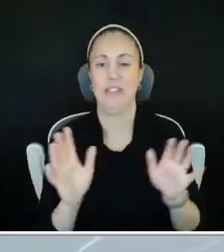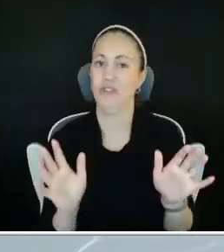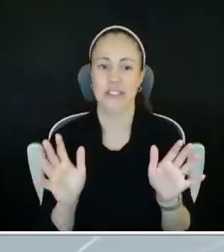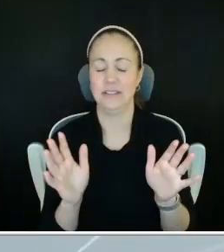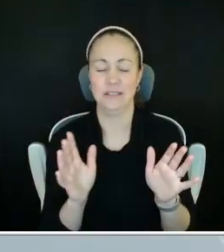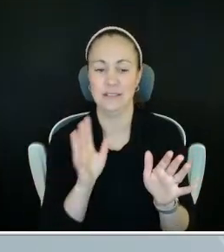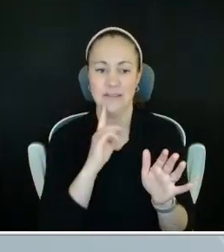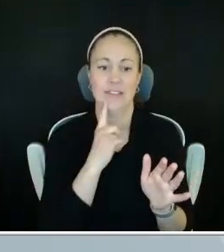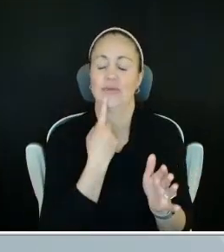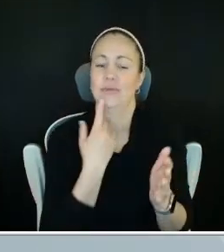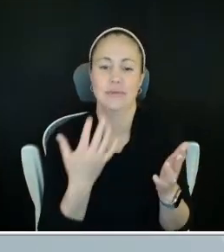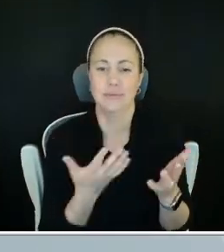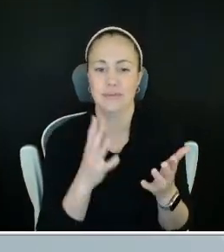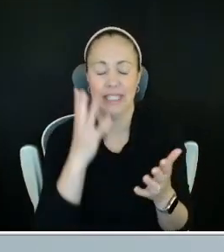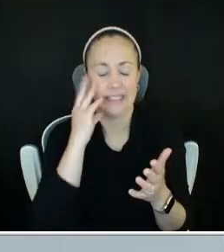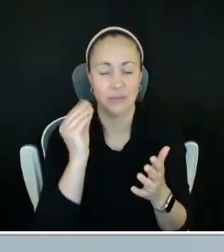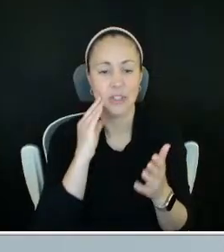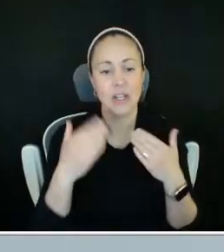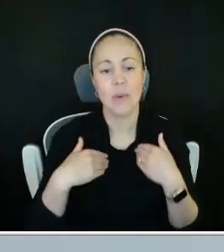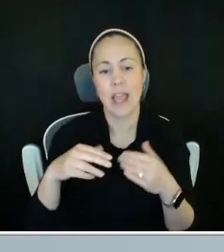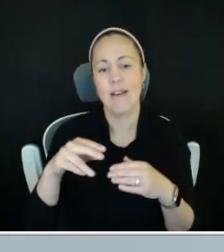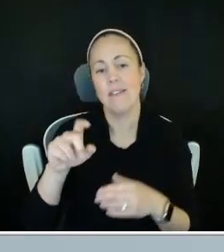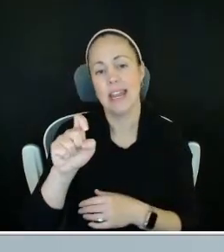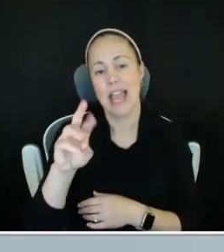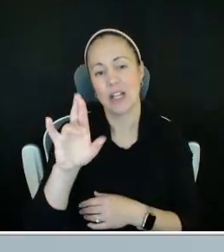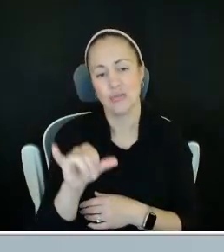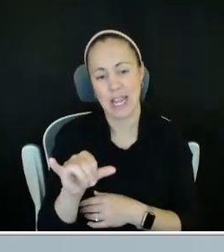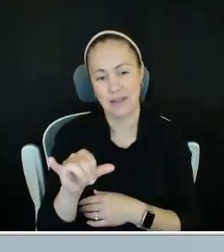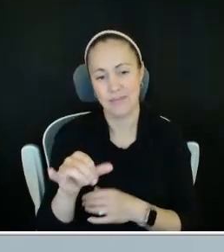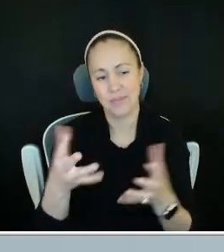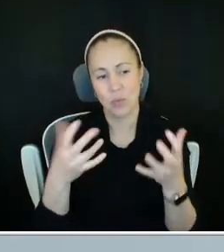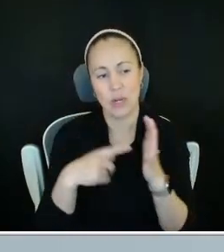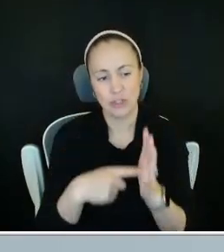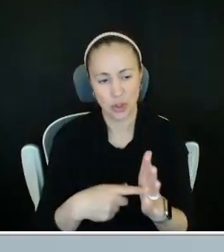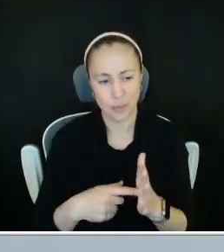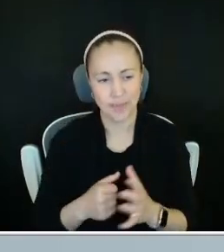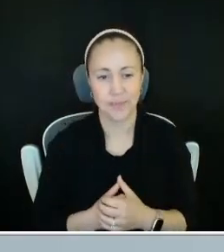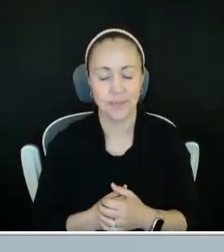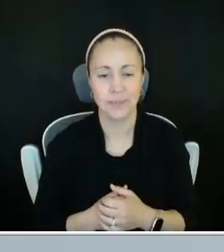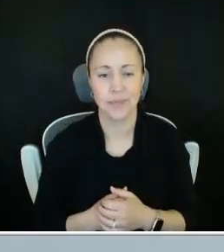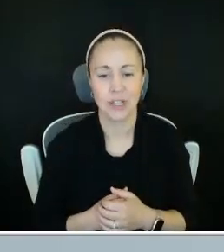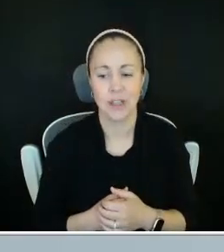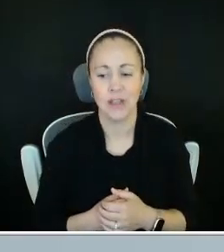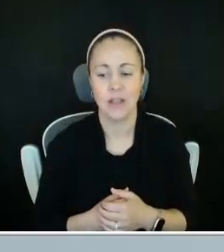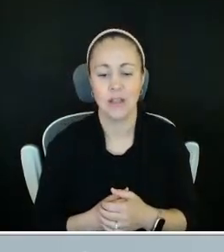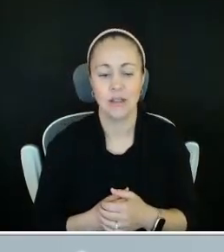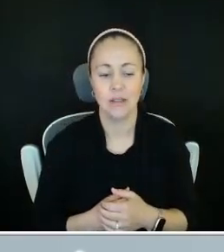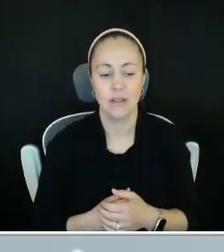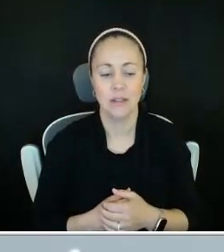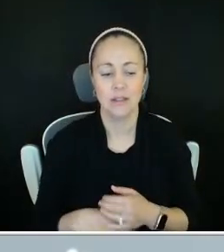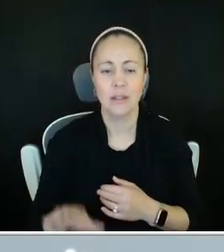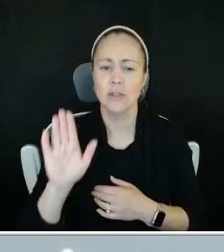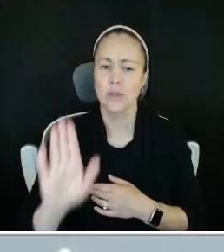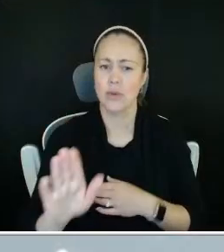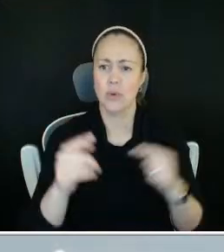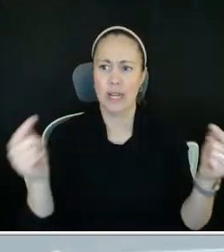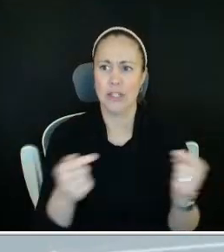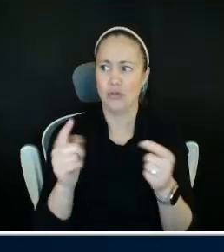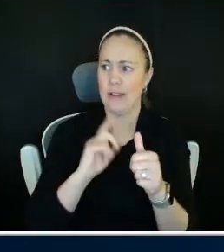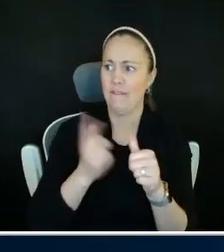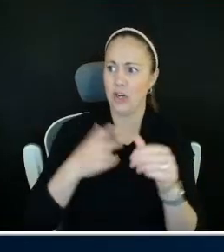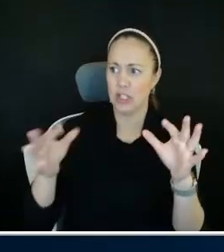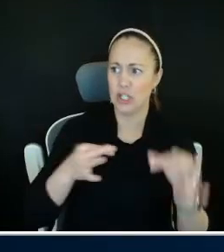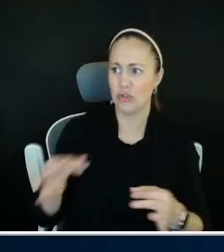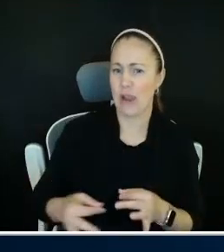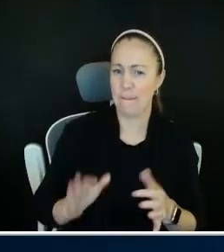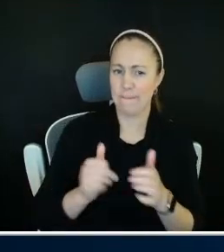was taken of your arm that we want to show our viewers. So how was your injury initially first described to you?